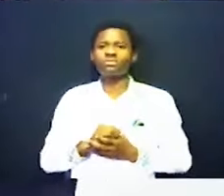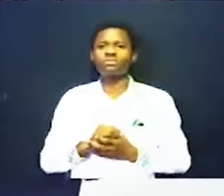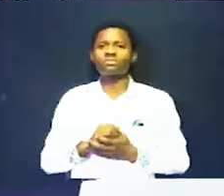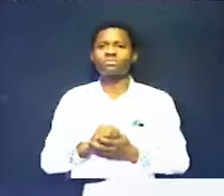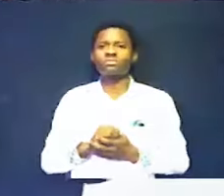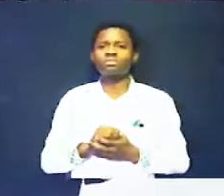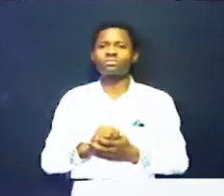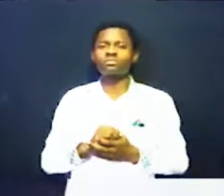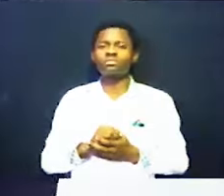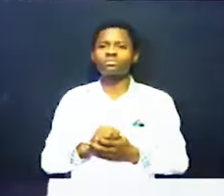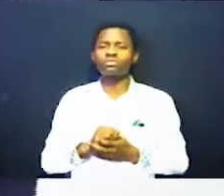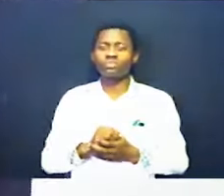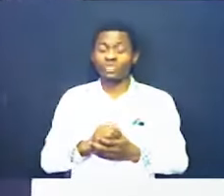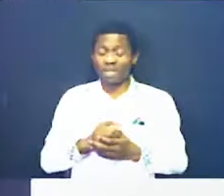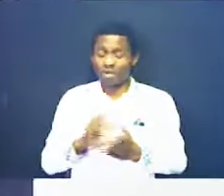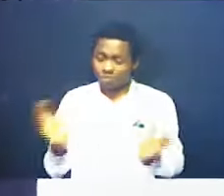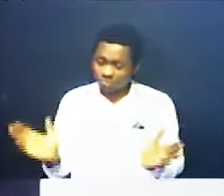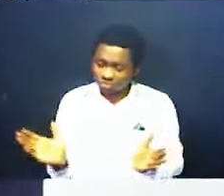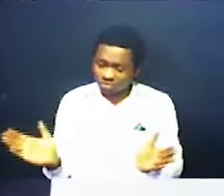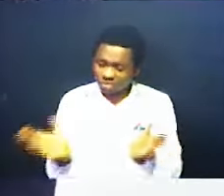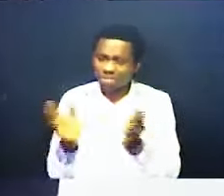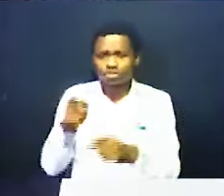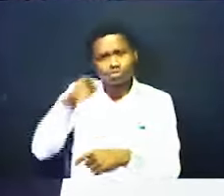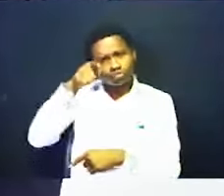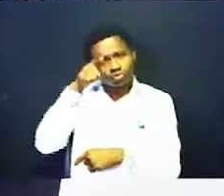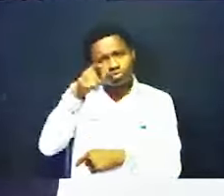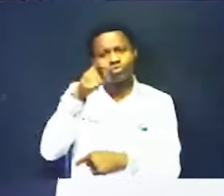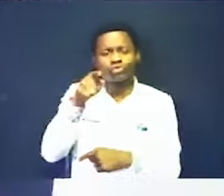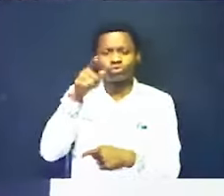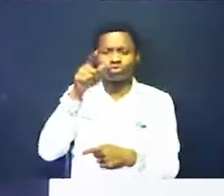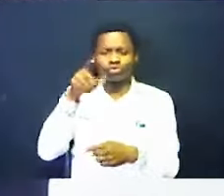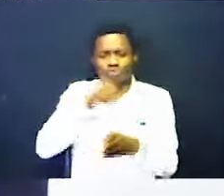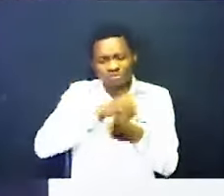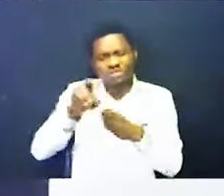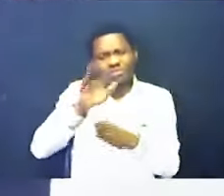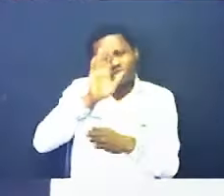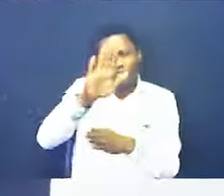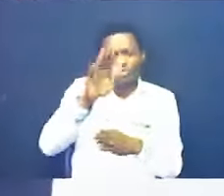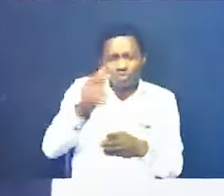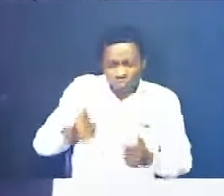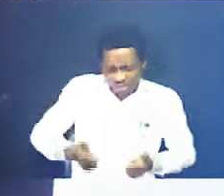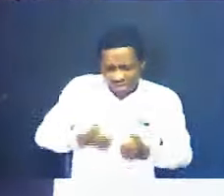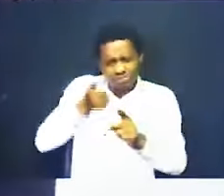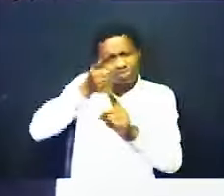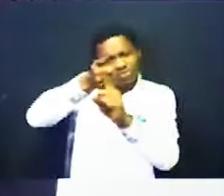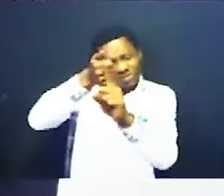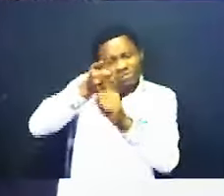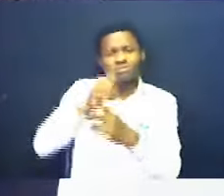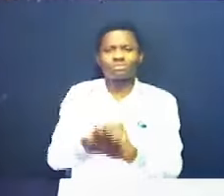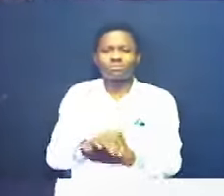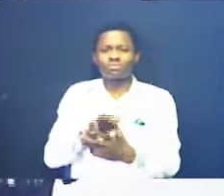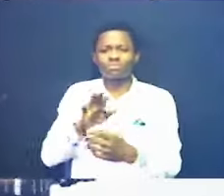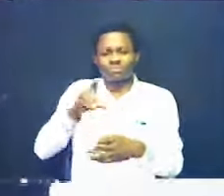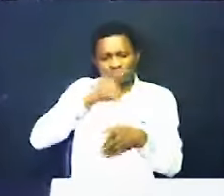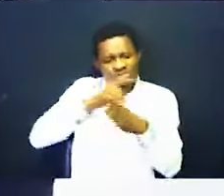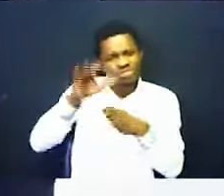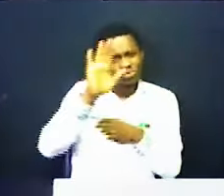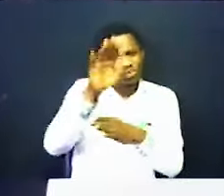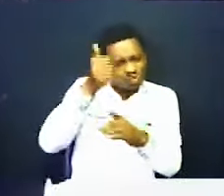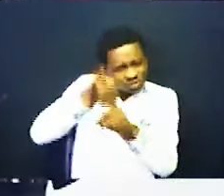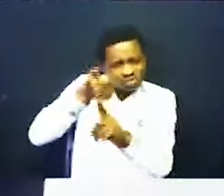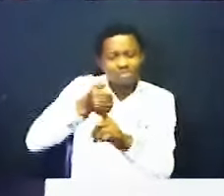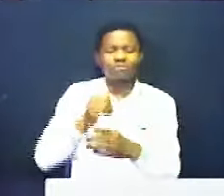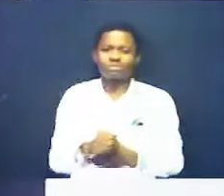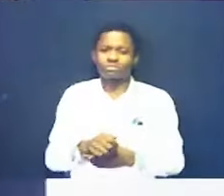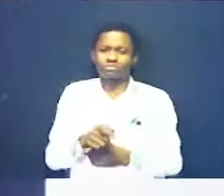or tear, and we want to encourage you to discipline your life and yourself. I won't so your bomb what you show cry,